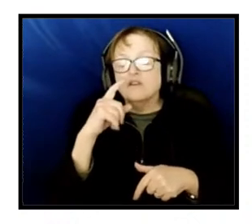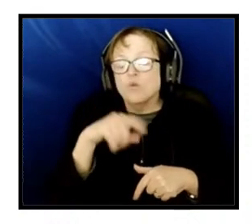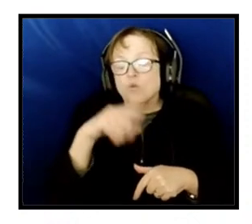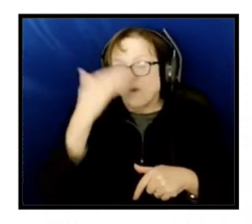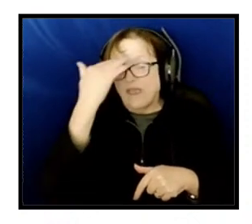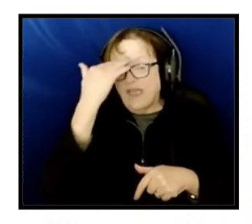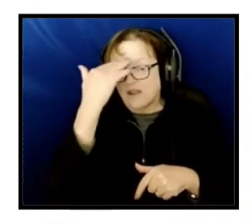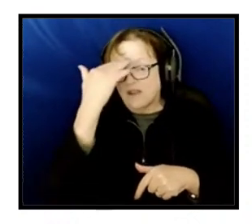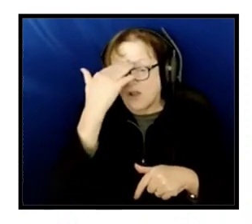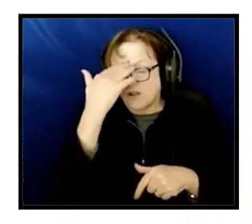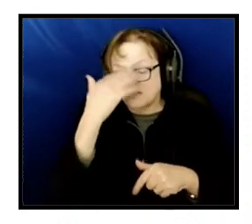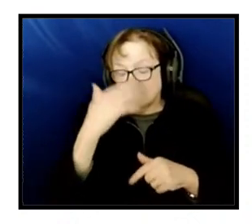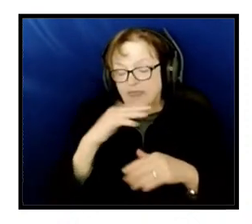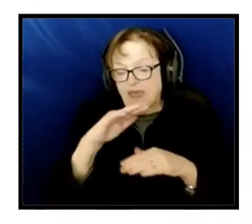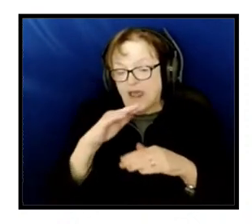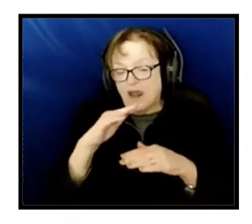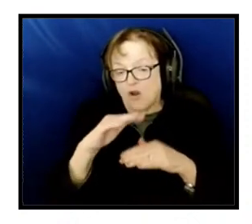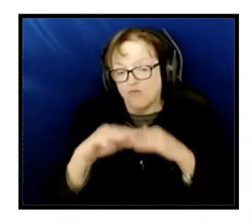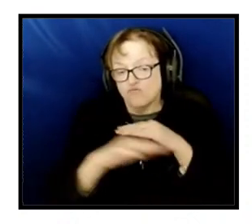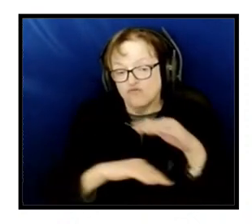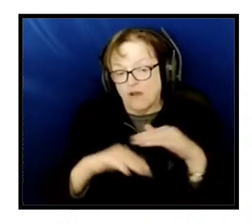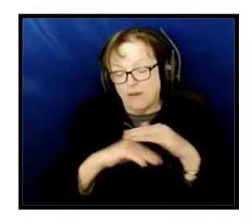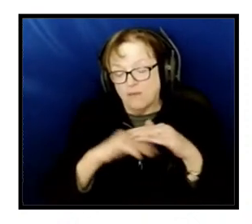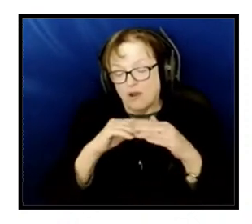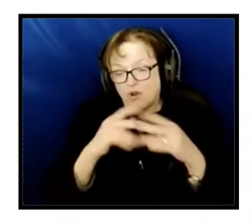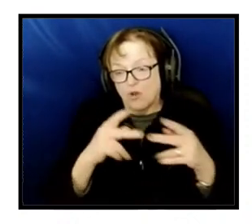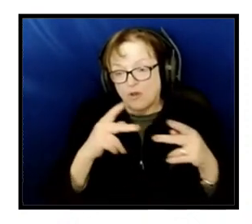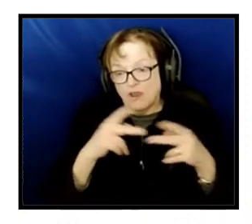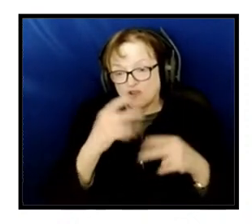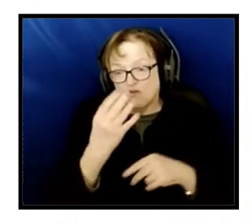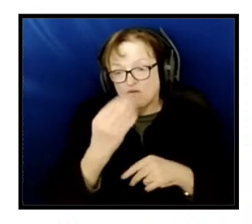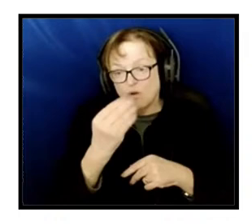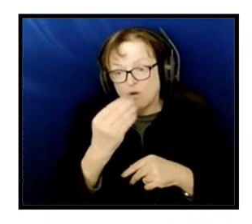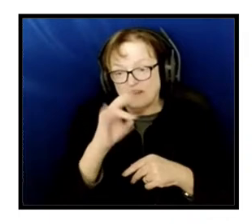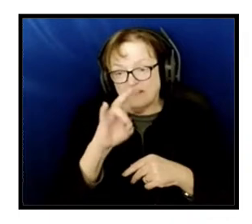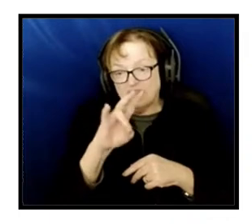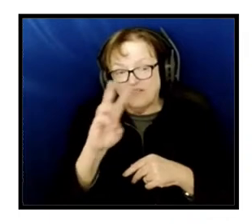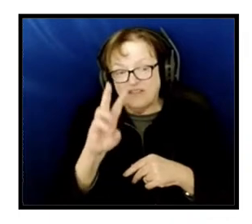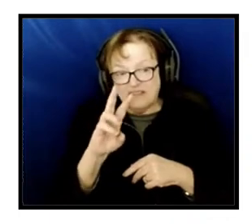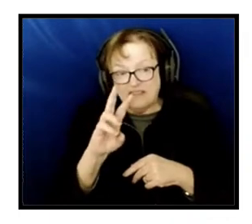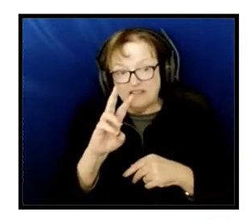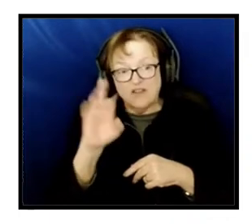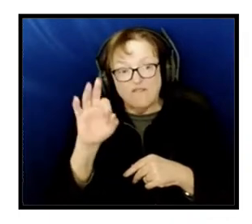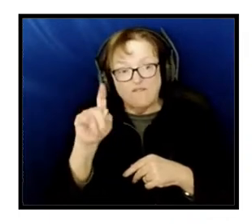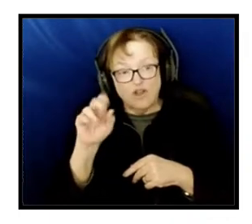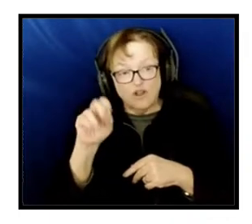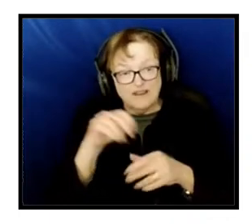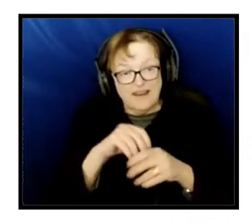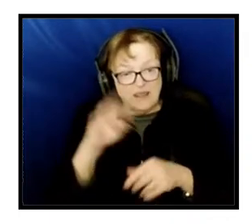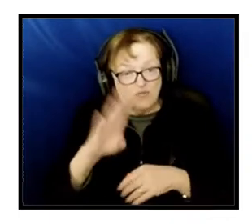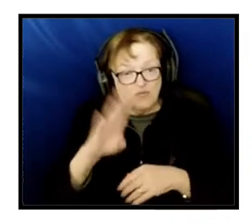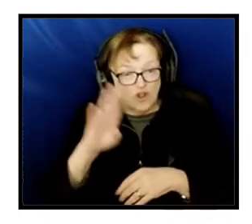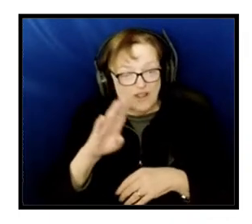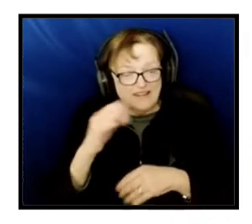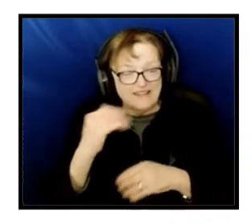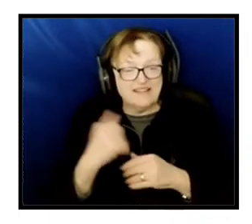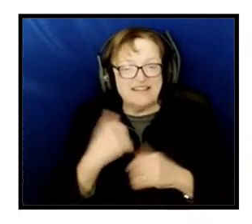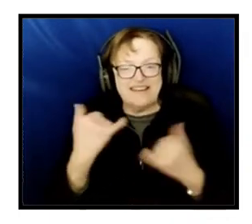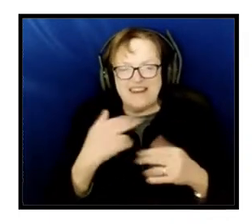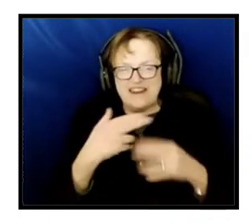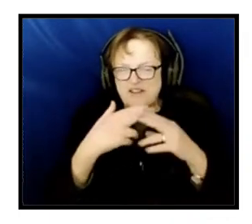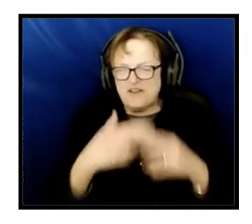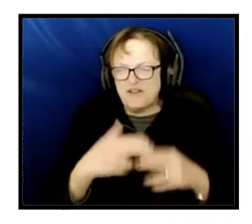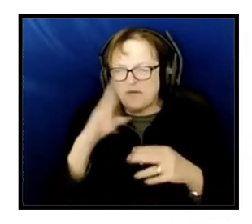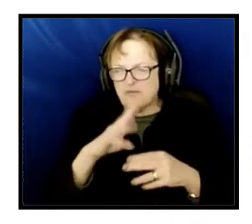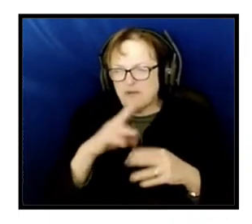that our primary location of operations at 1476 Fulton Street in Brooklyn, what we now call Brooklyn, New York,